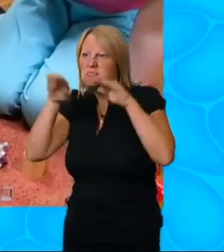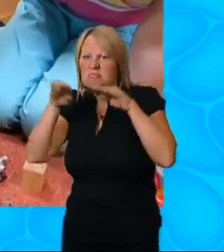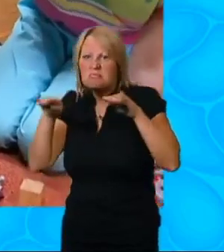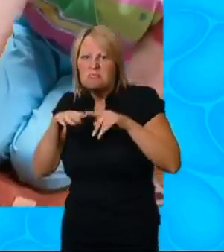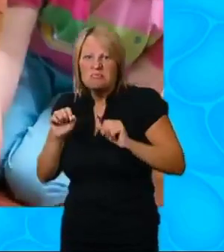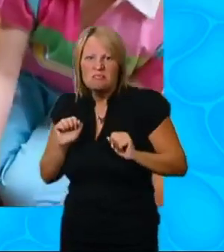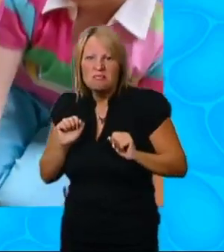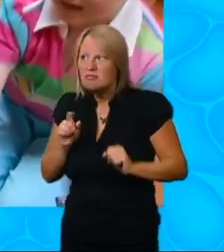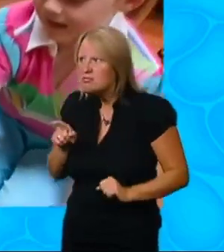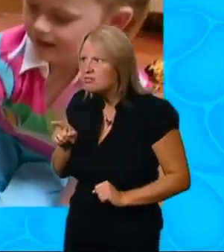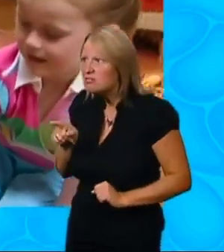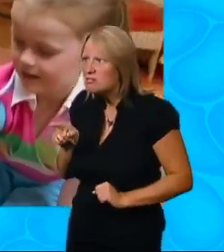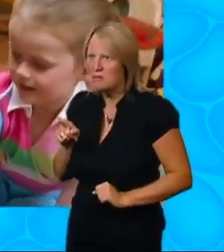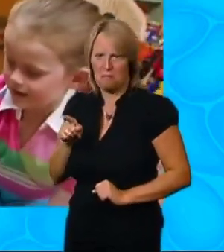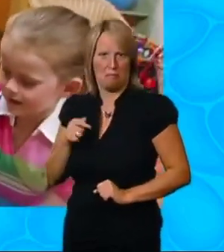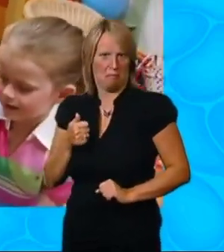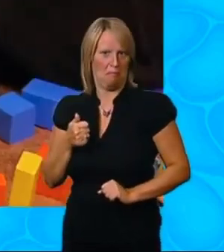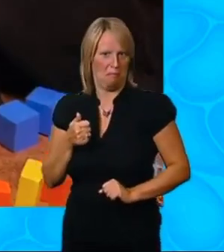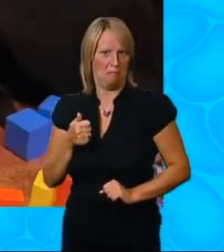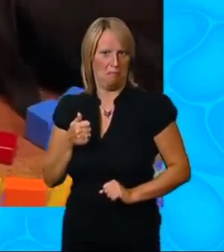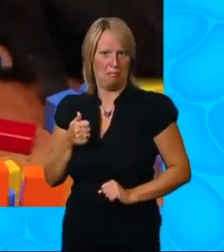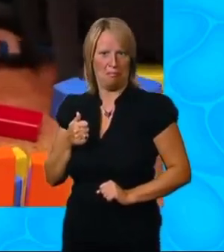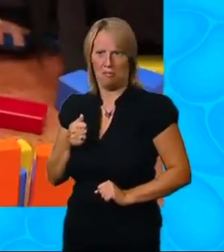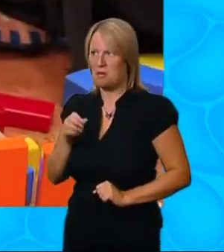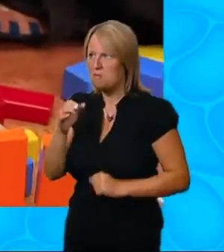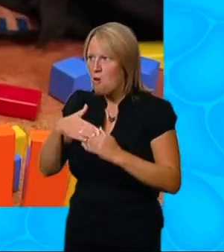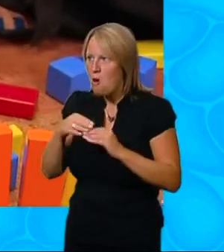Good girl. Oh, you've got a bit on ours.